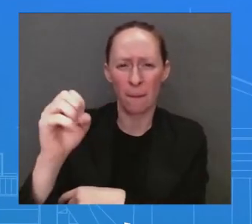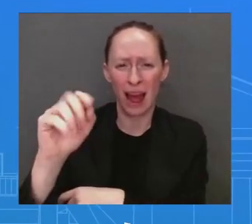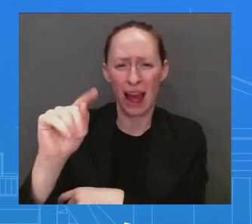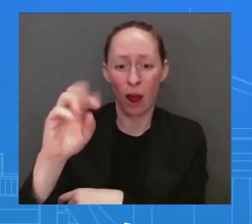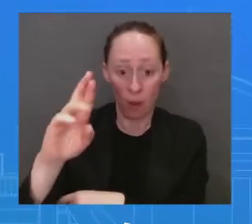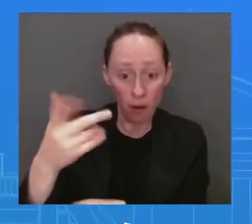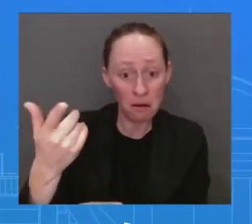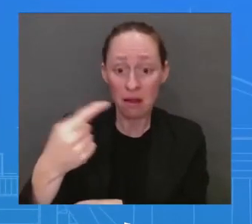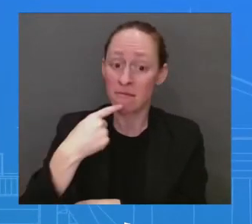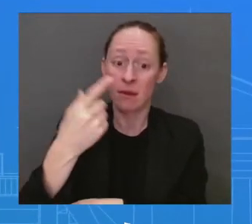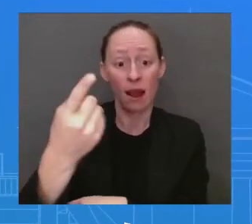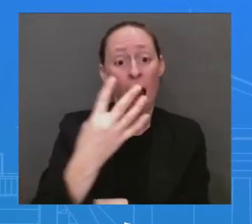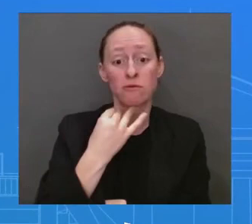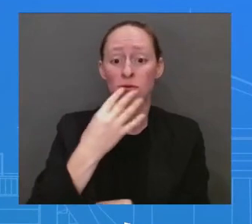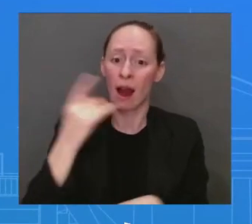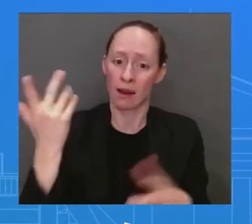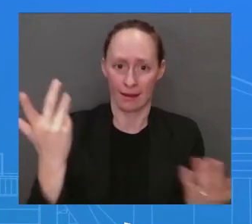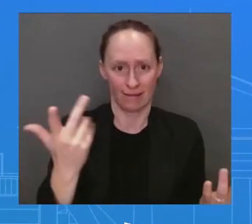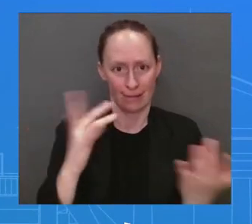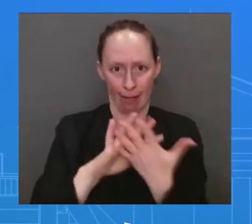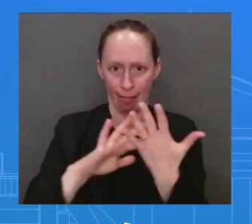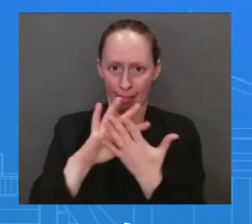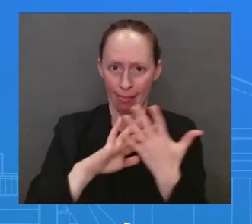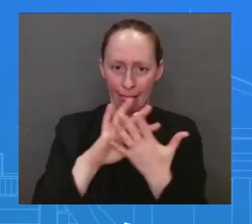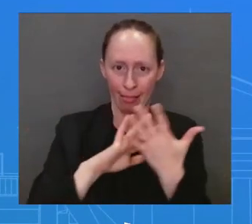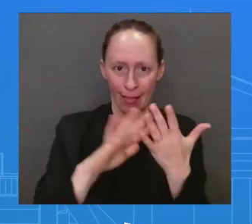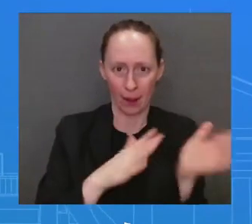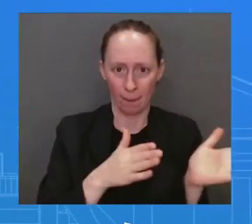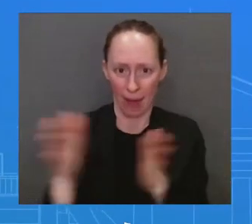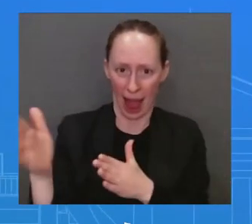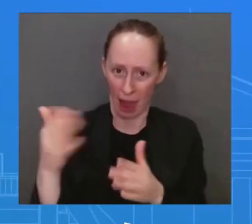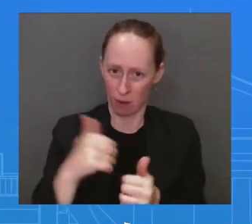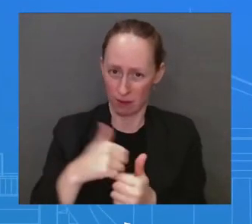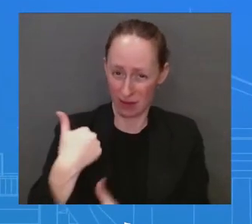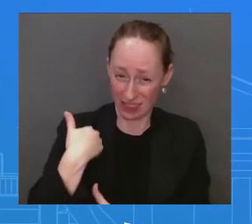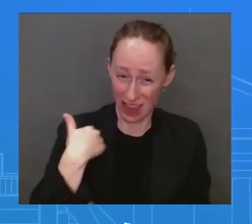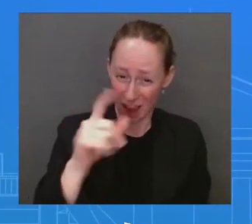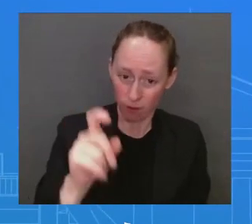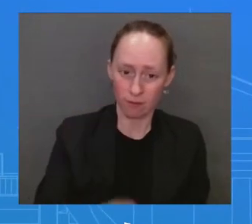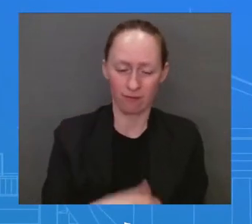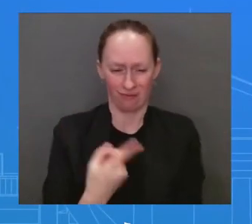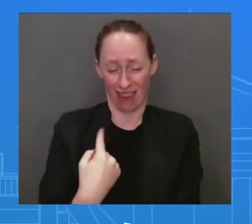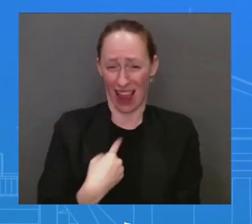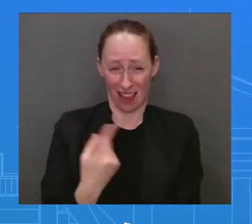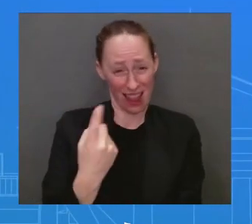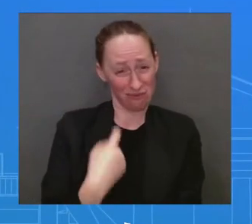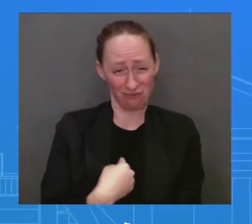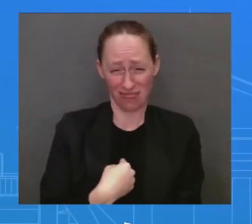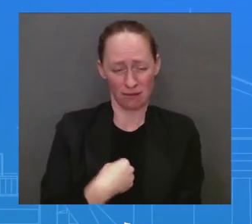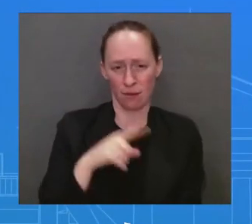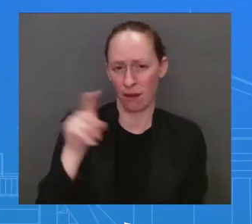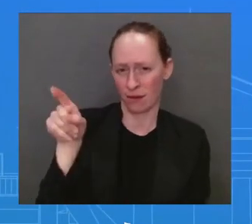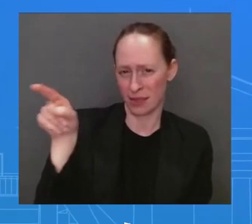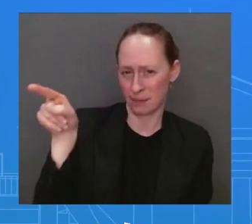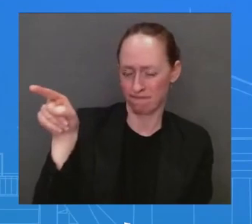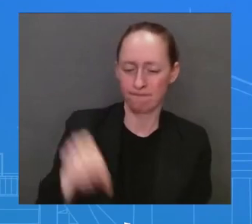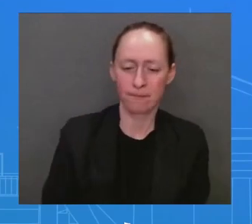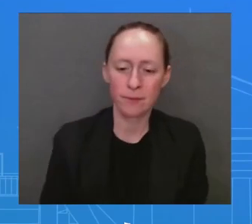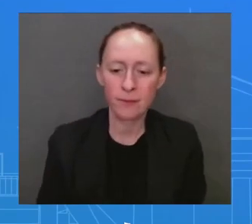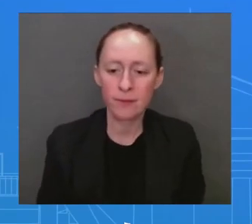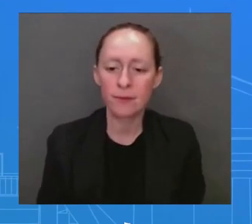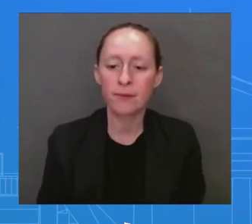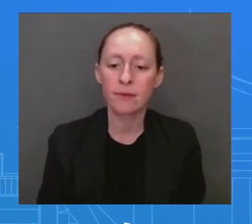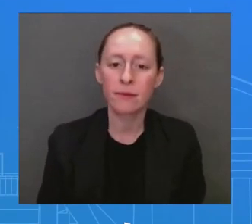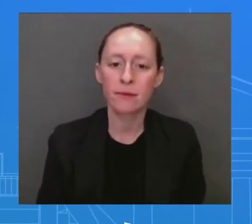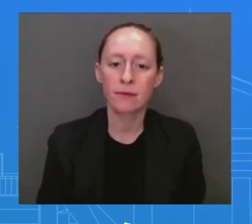plan? That is a question for the Israeli Defense Forces. You've said you've asked them tough questions, but has the U.S. set or discussed any possible